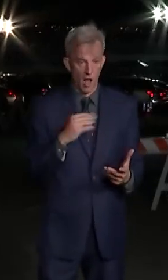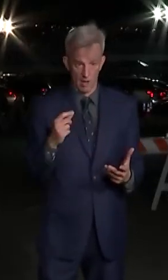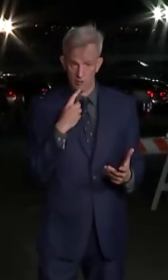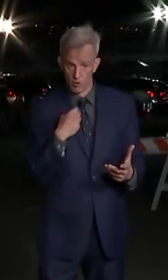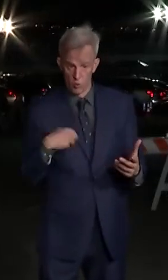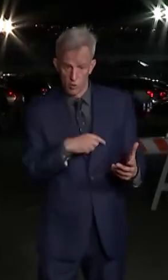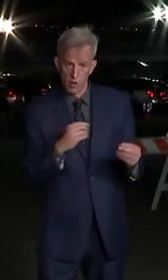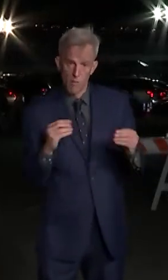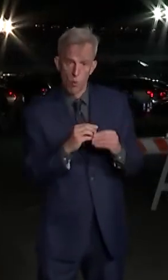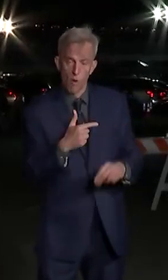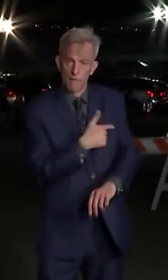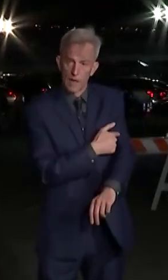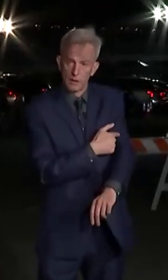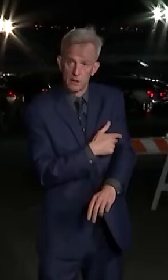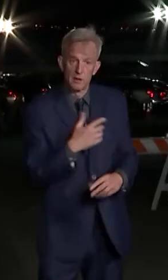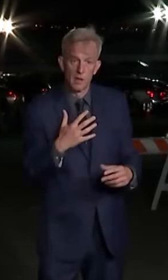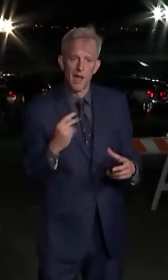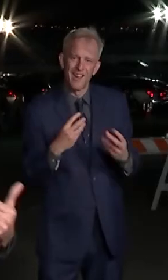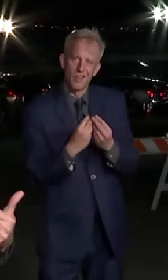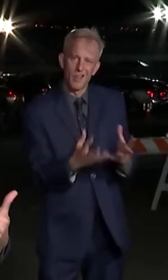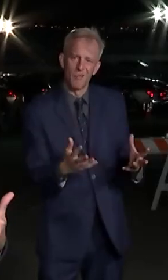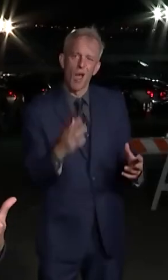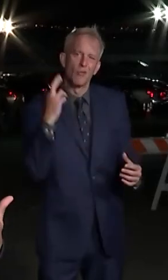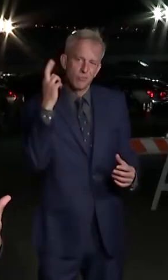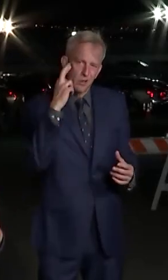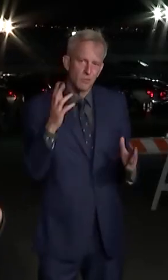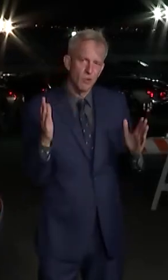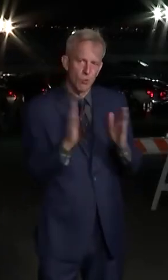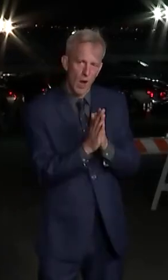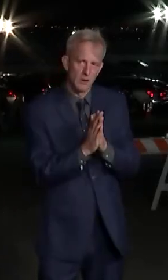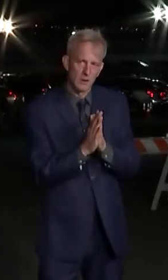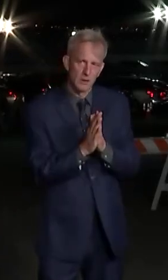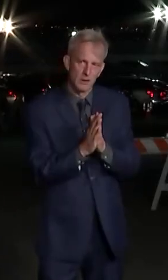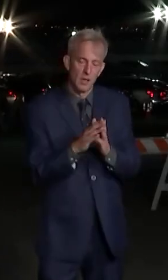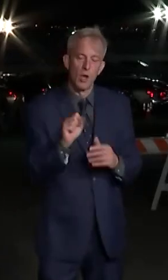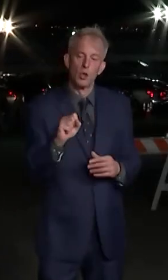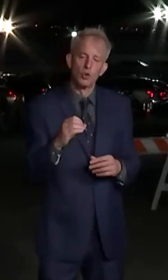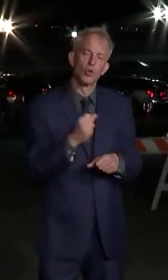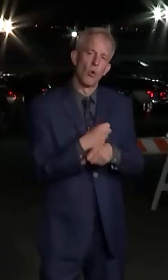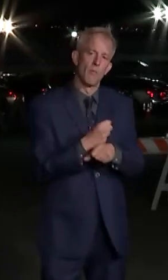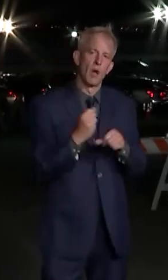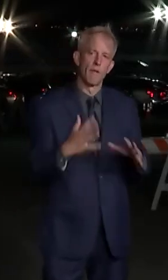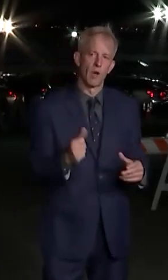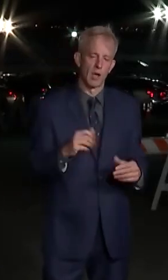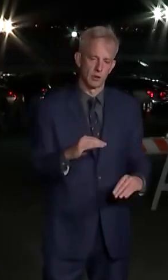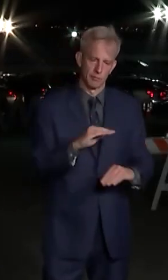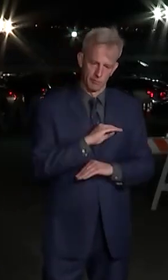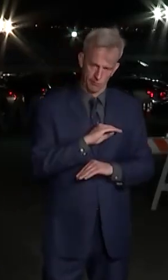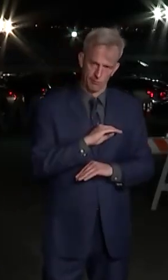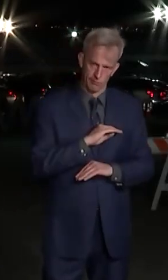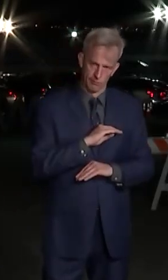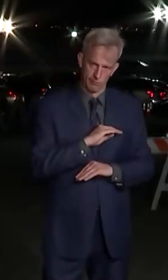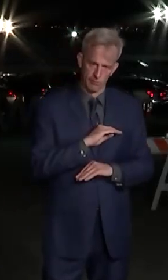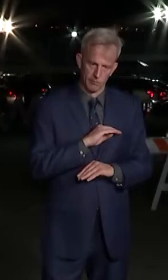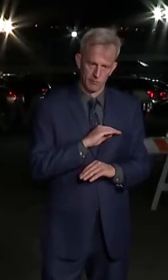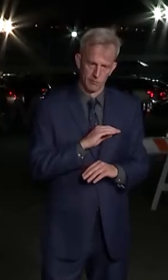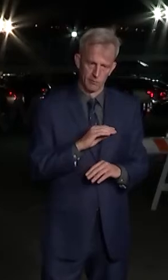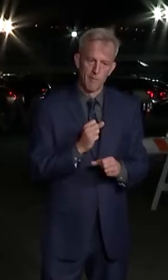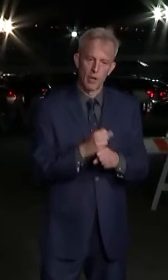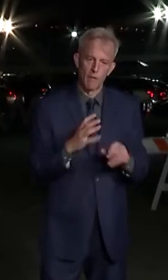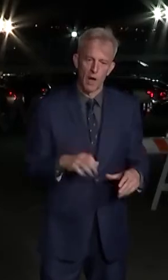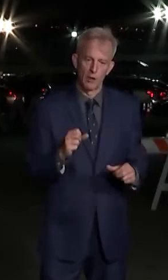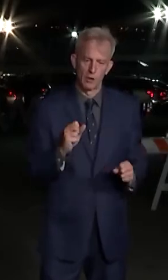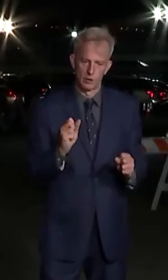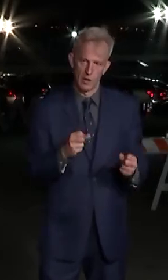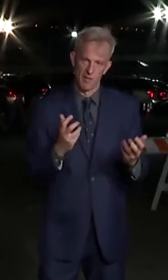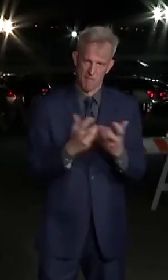vaccines and to give them what we think is a reasonable request over time so that manufacturers can meet that. I'm confident we'll get more, but I do think